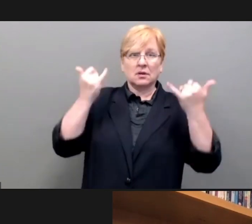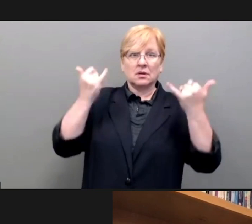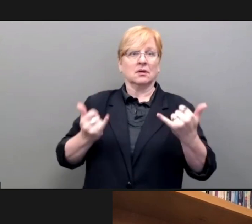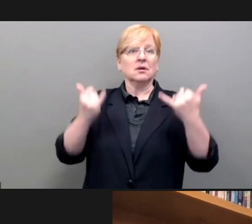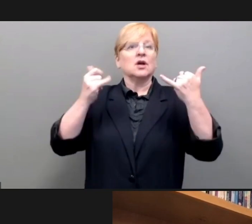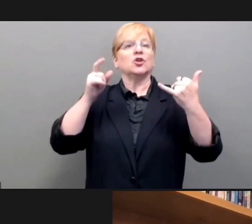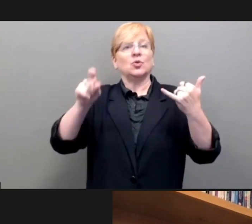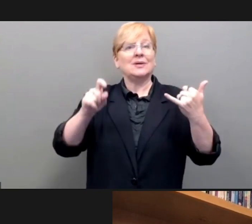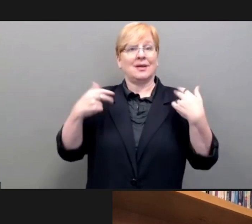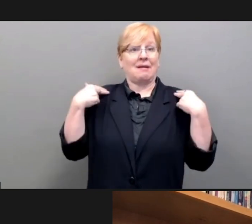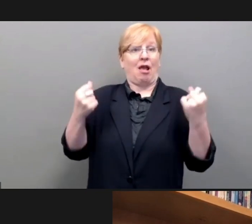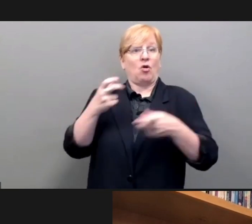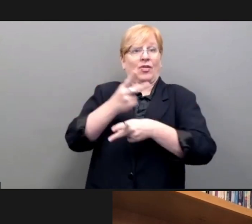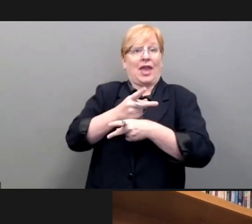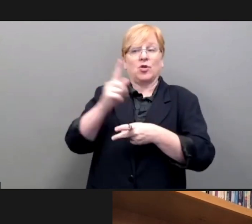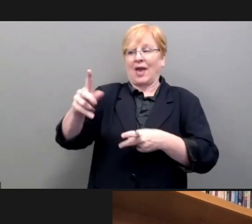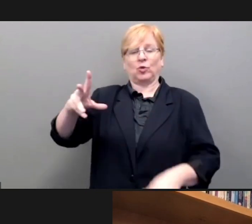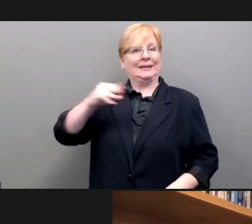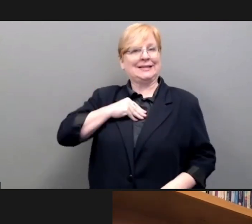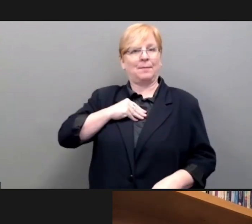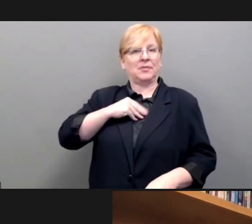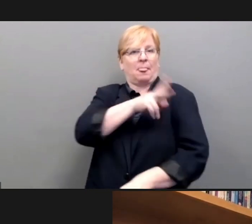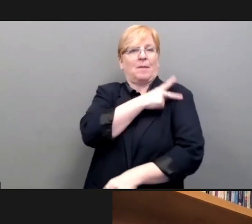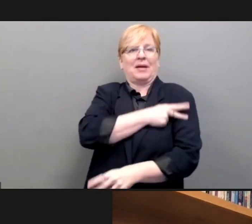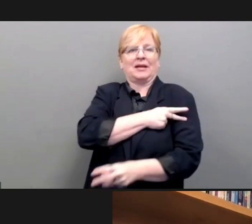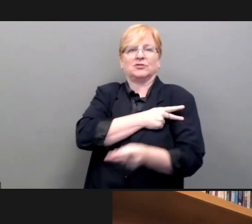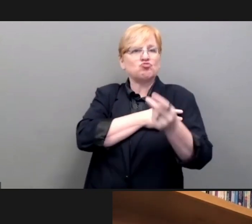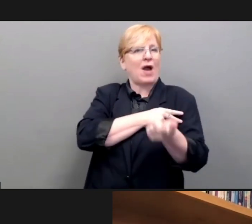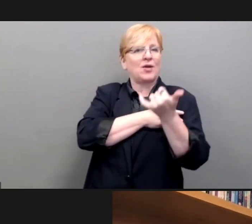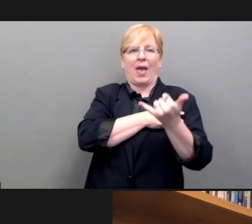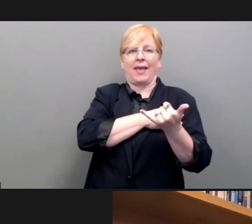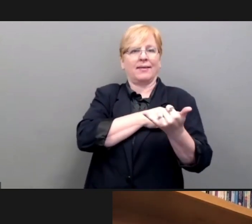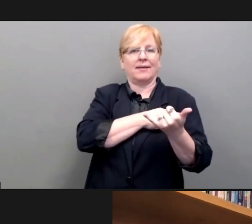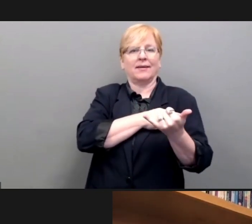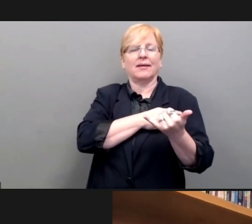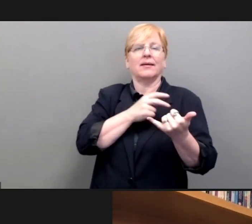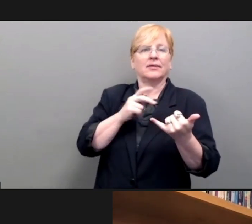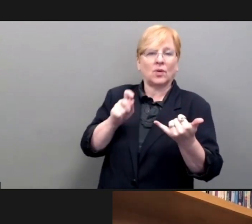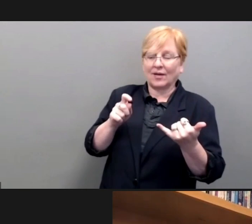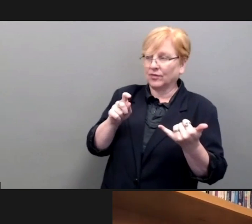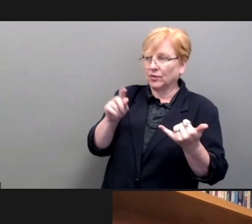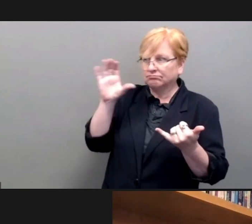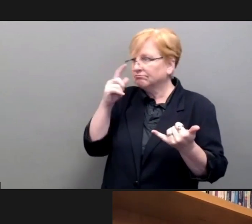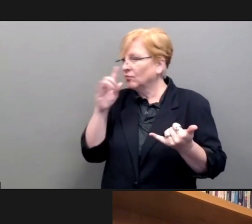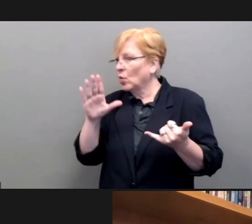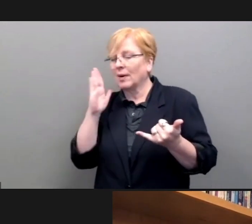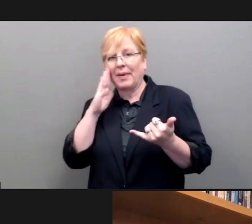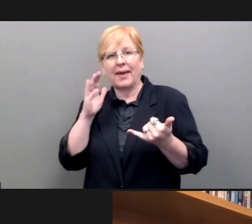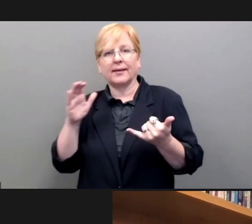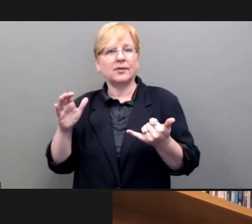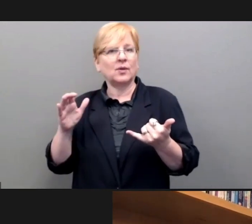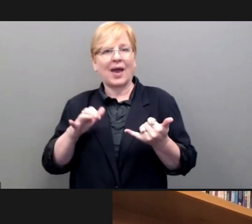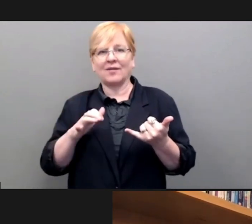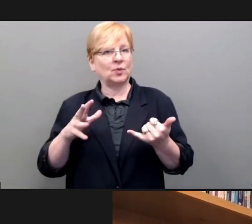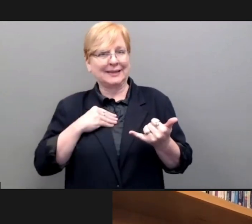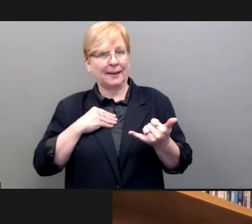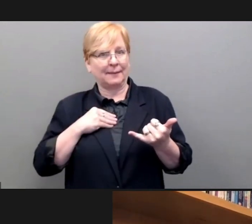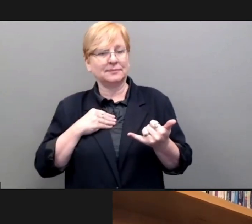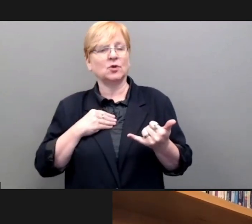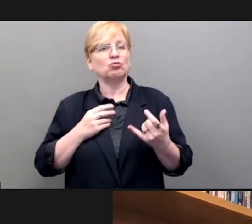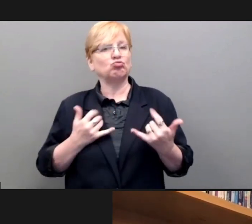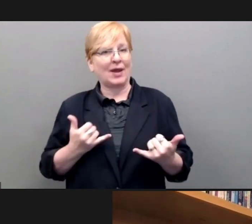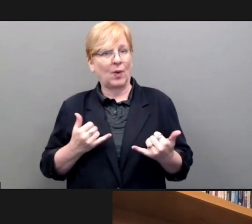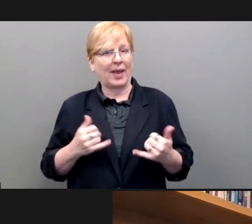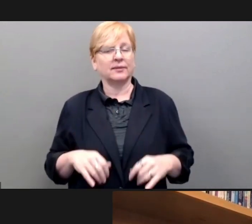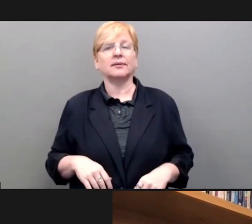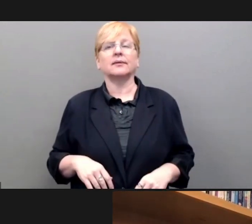patients, whether they present directly to your state or whether we have to find a bed. And we're working through that. And Dr.